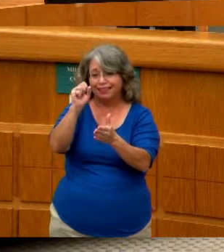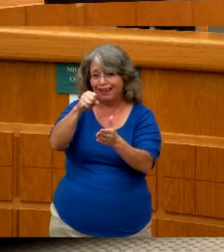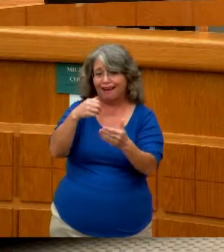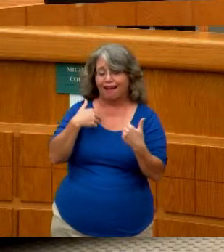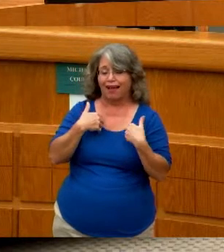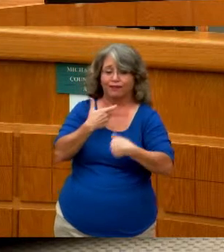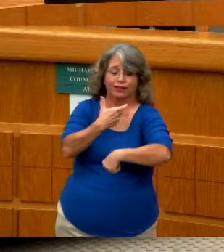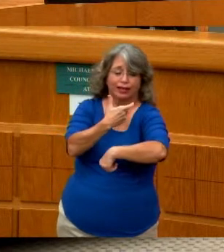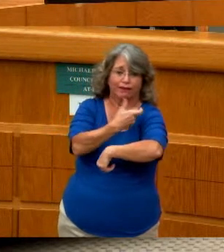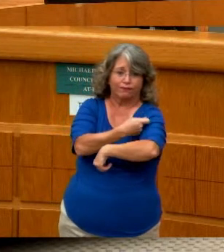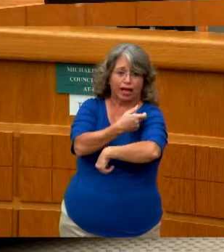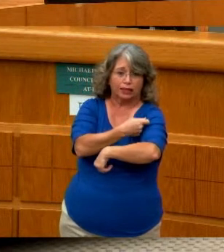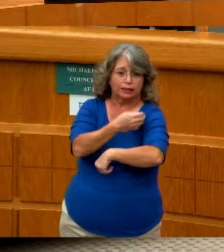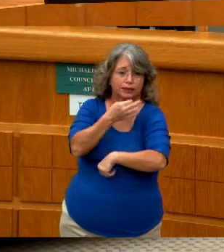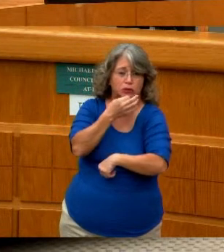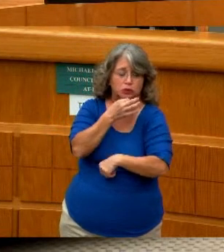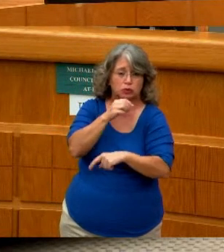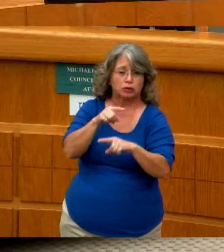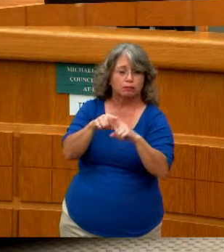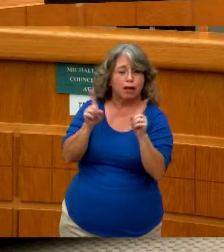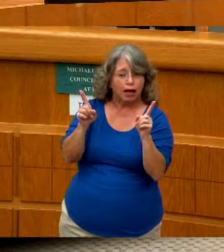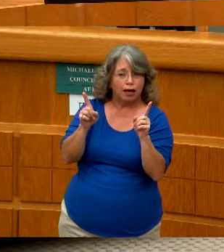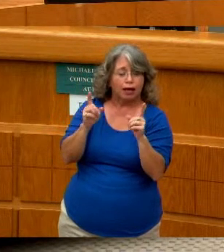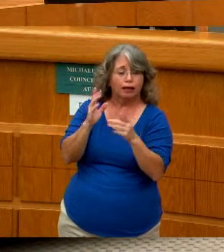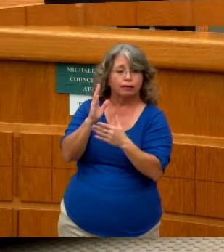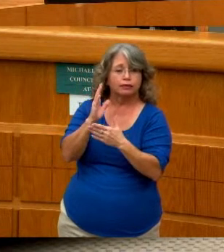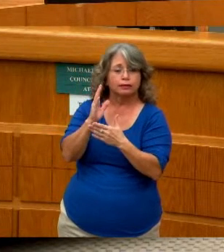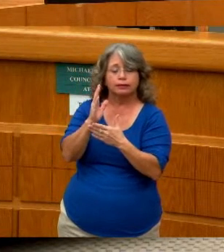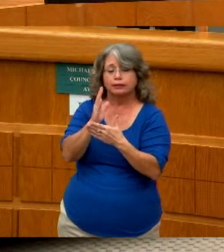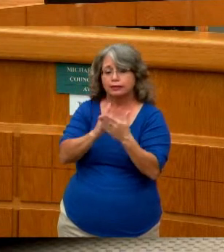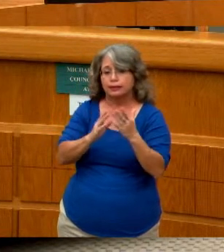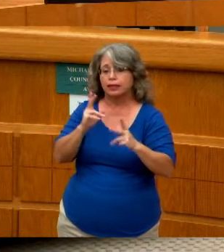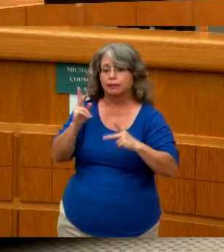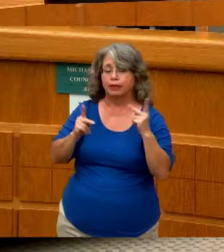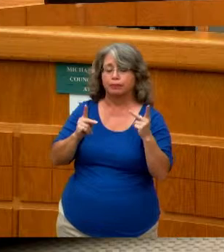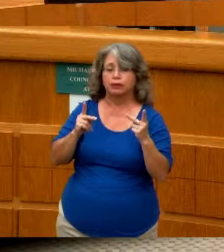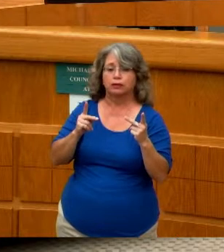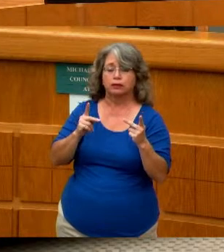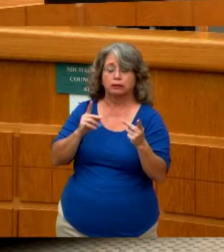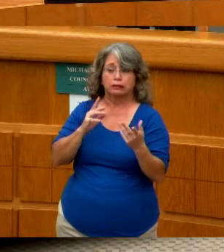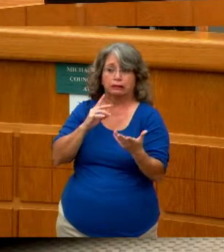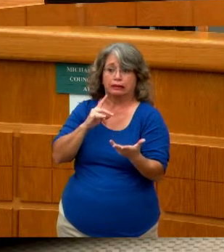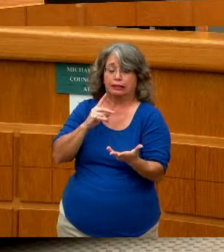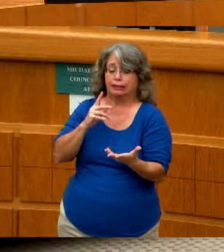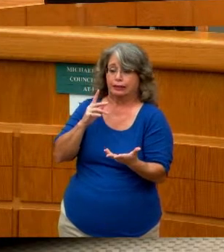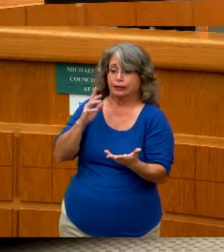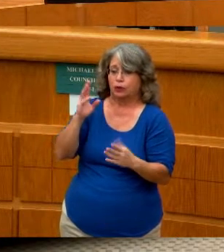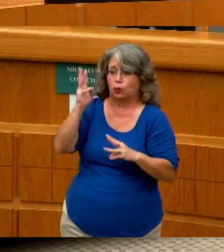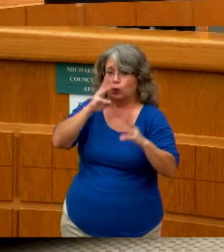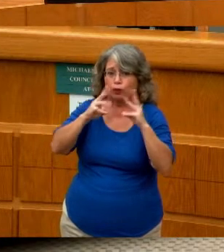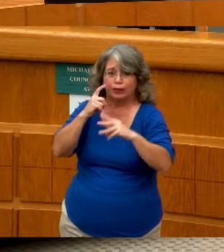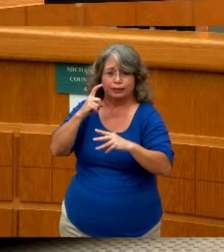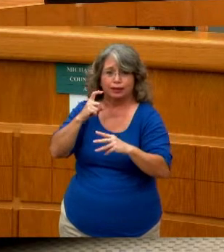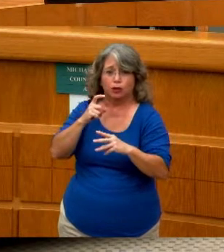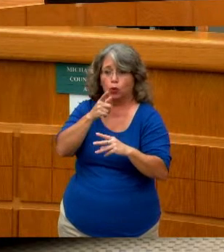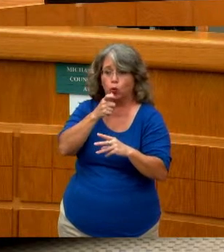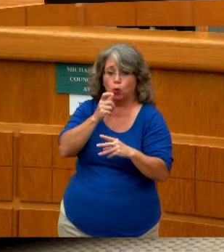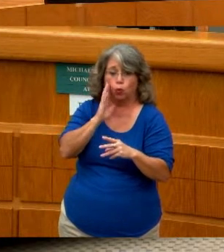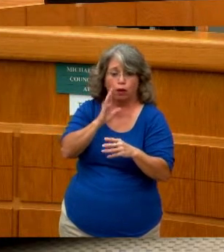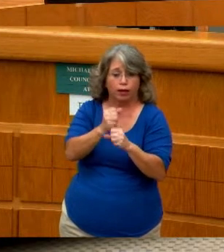exactly true, but we don't know. And I'm sure there's a public suspicion, there's a public concern, like any